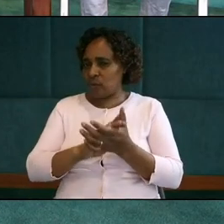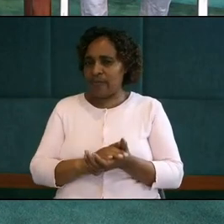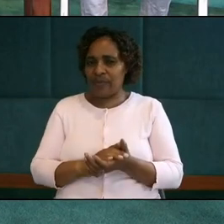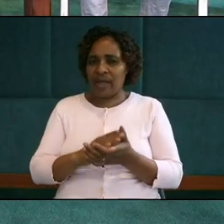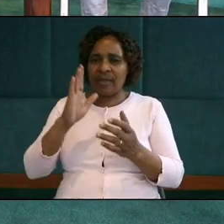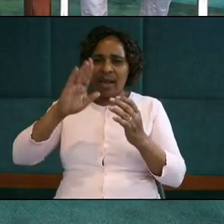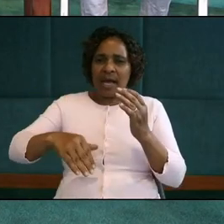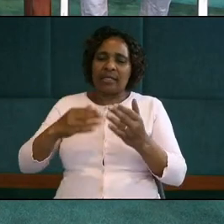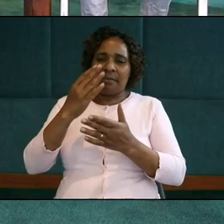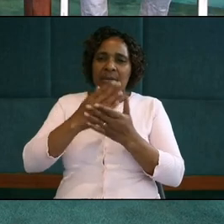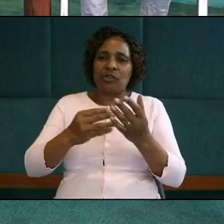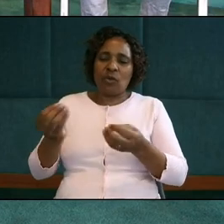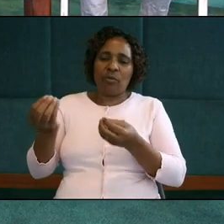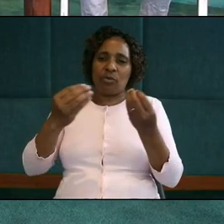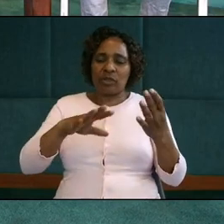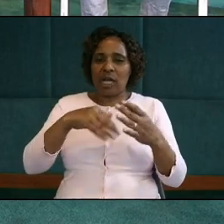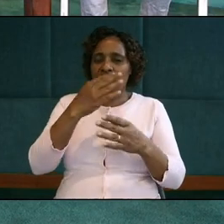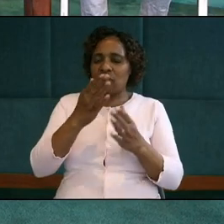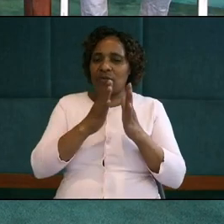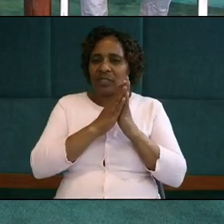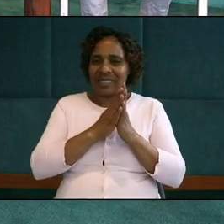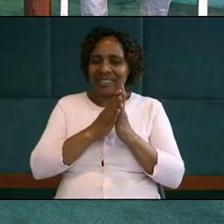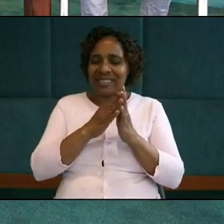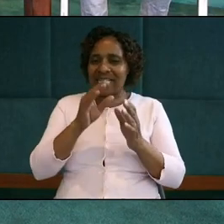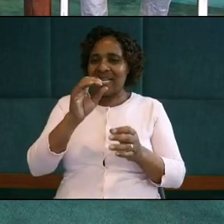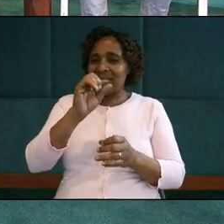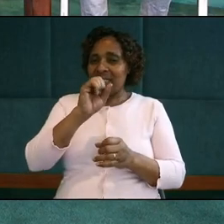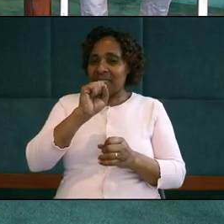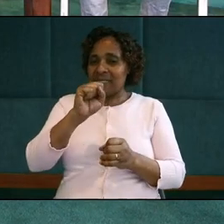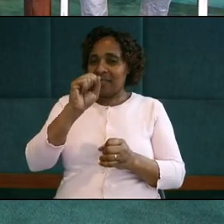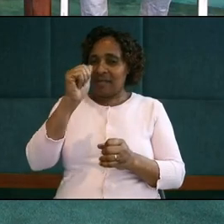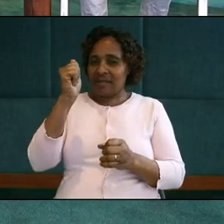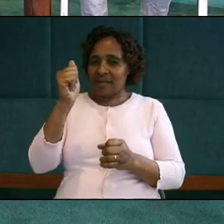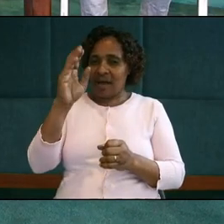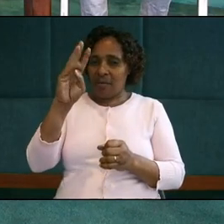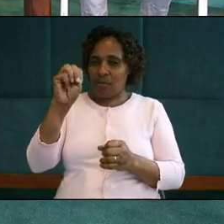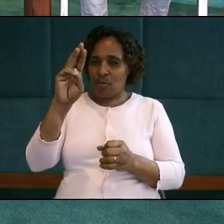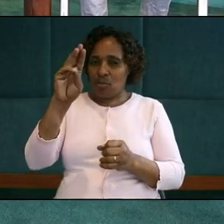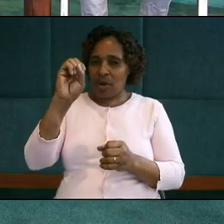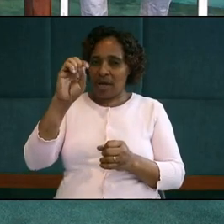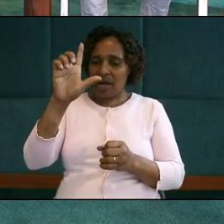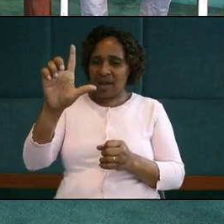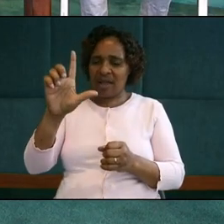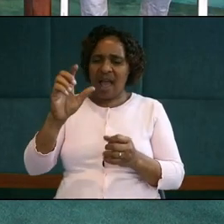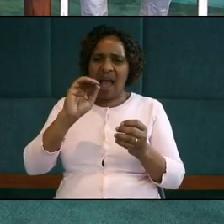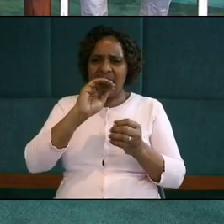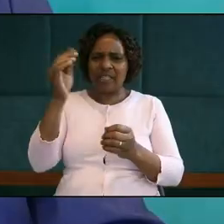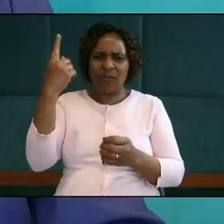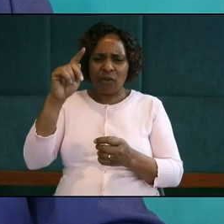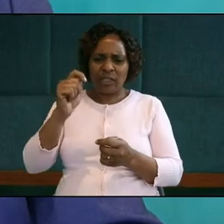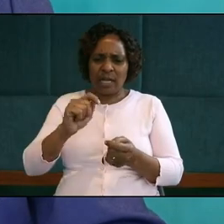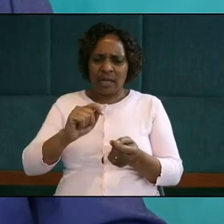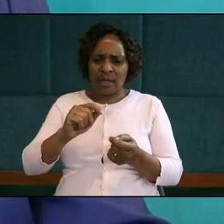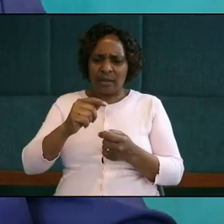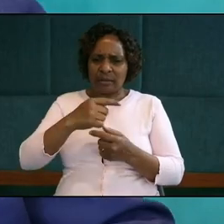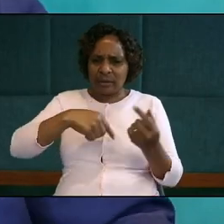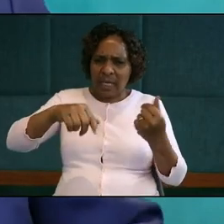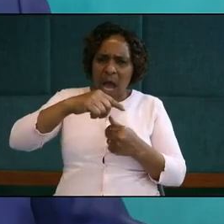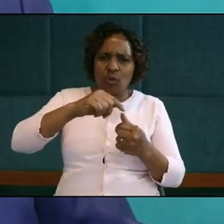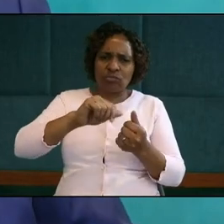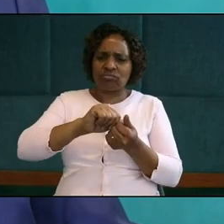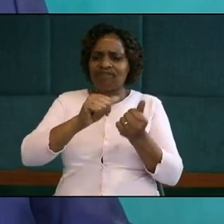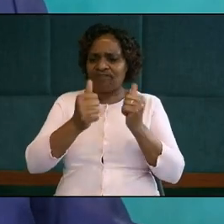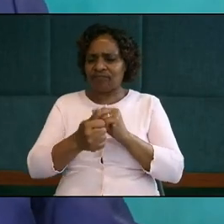part that you've brought out of the story is Samuel, you know, and sort of asking for the turnaround. Eh? And I'd just like to refer